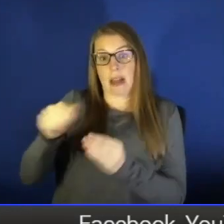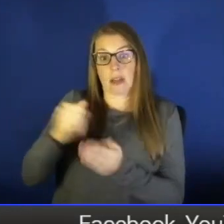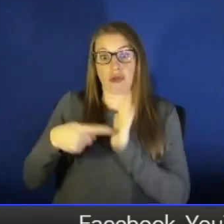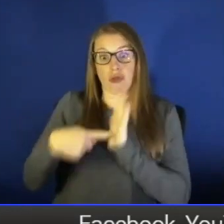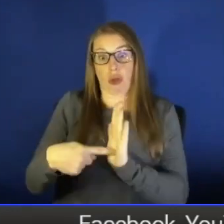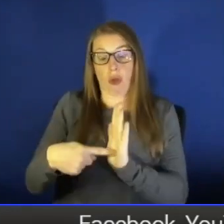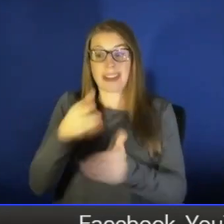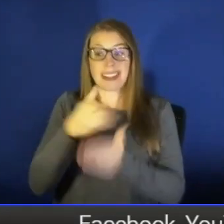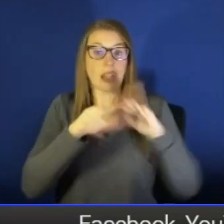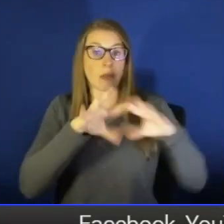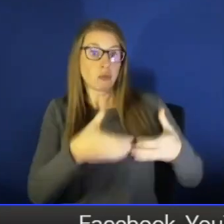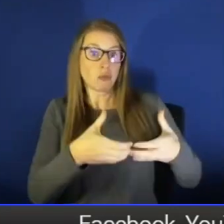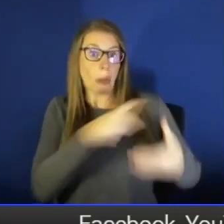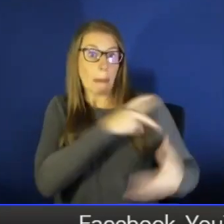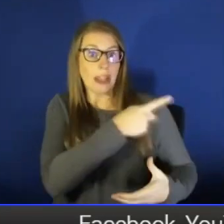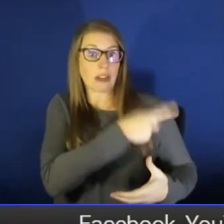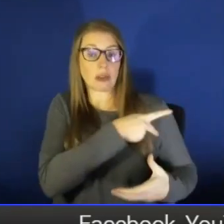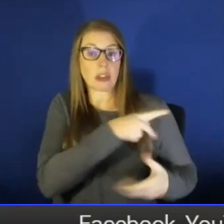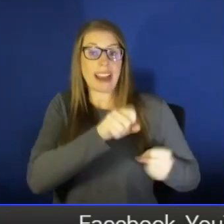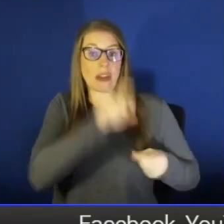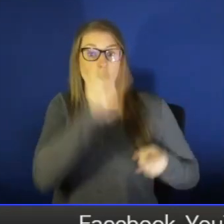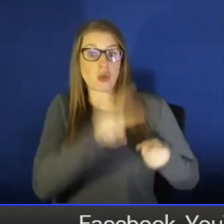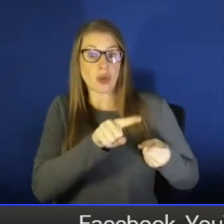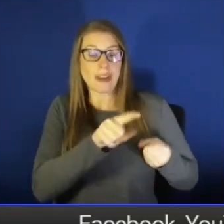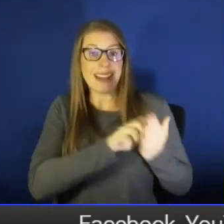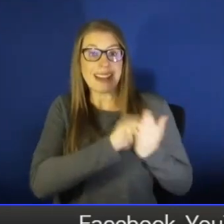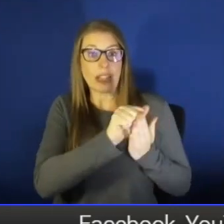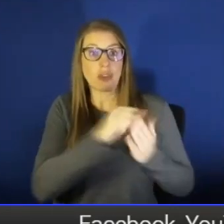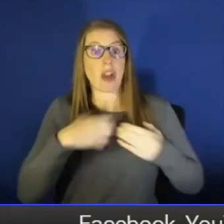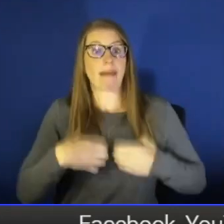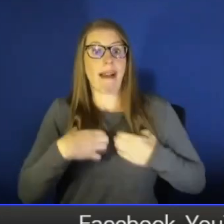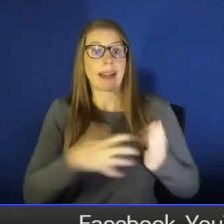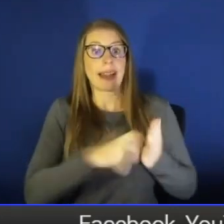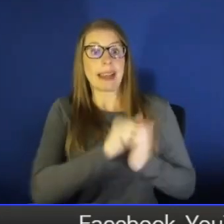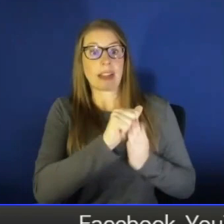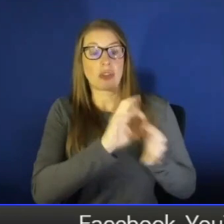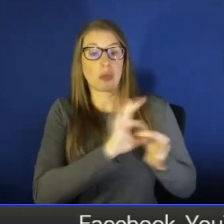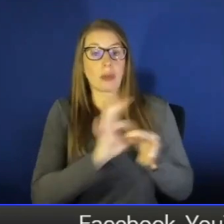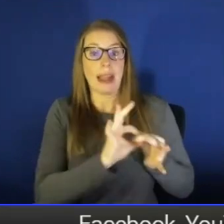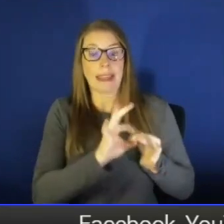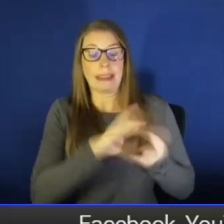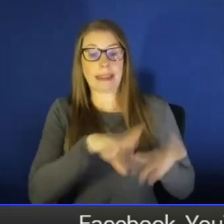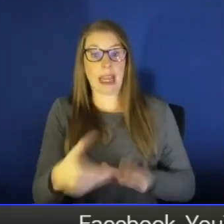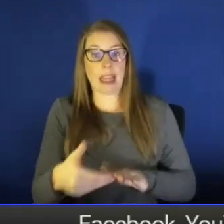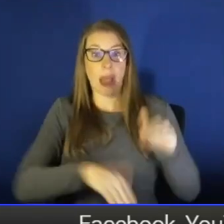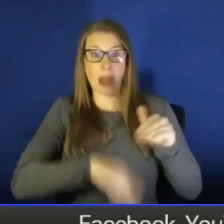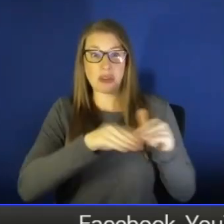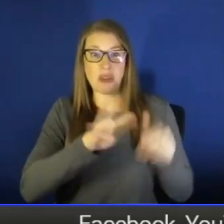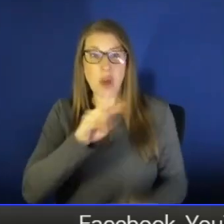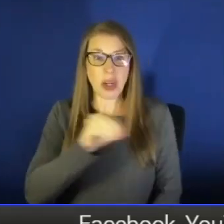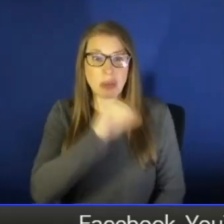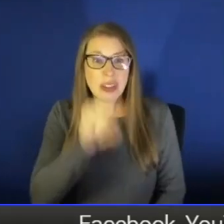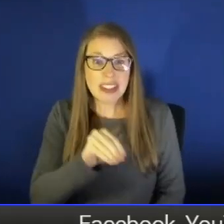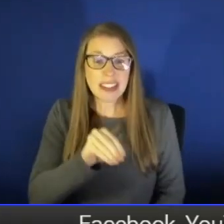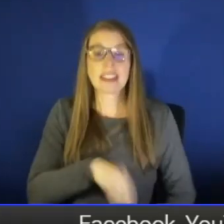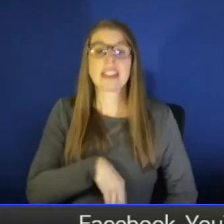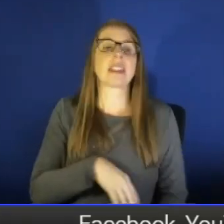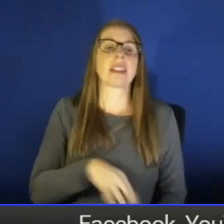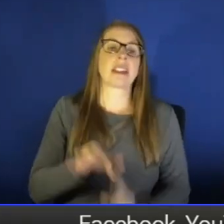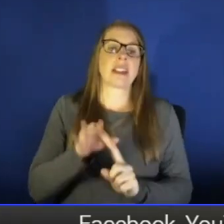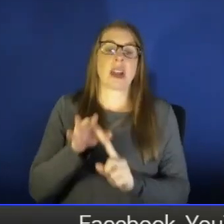of patients, you can reduce lung cancer-related death by up to 40%. This is especially true in